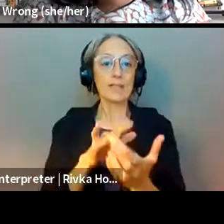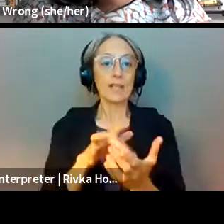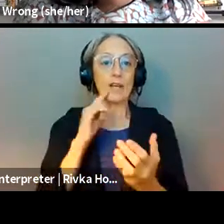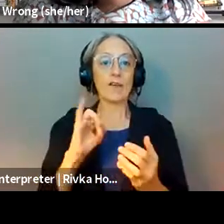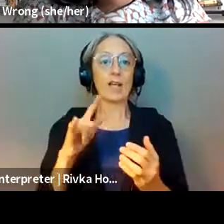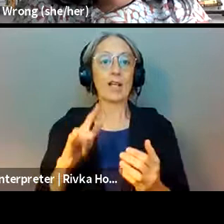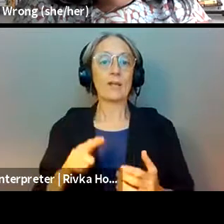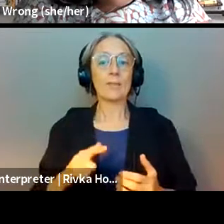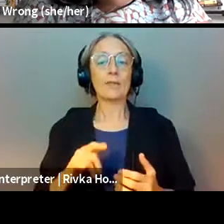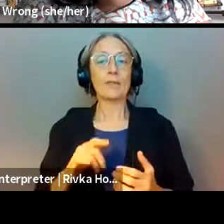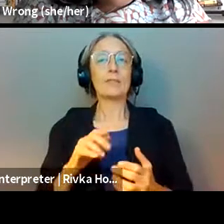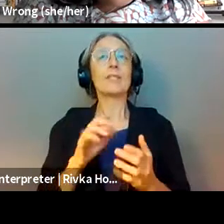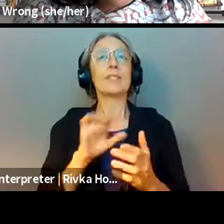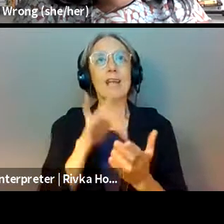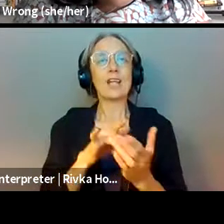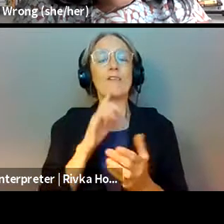Living.